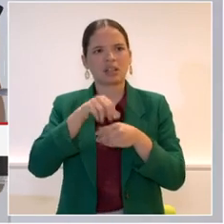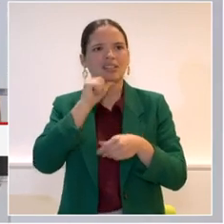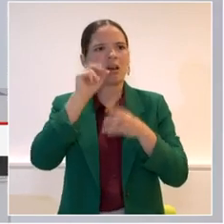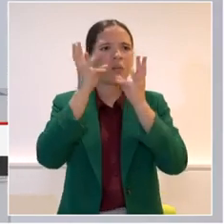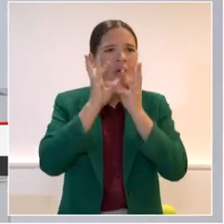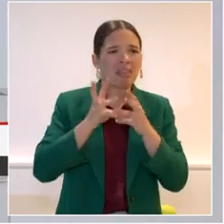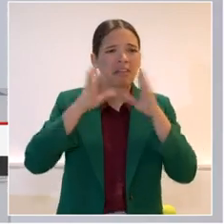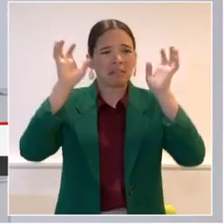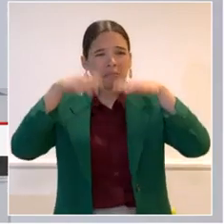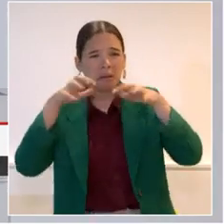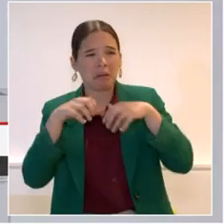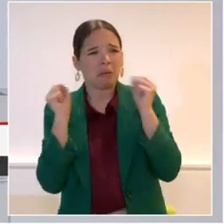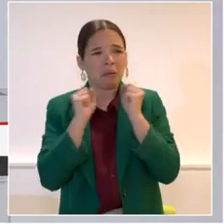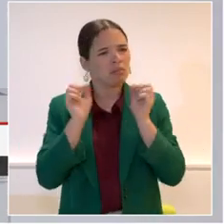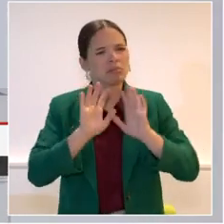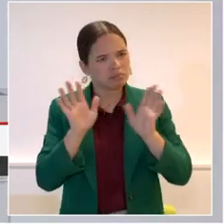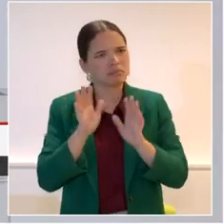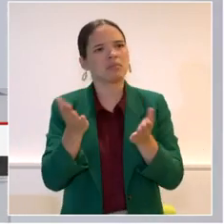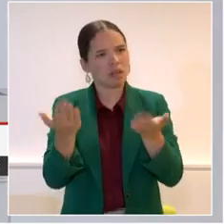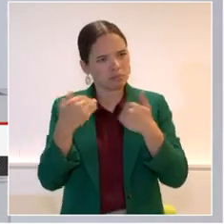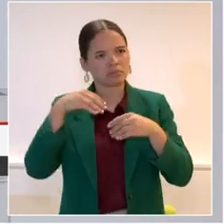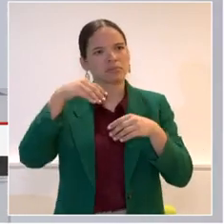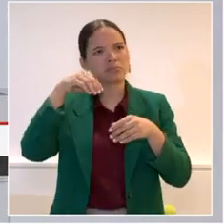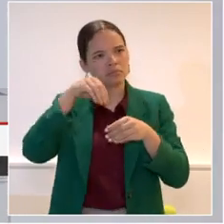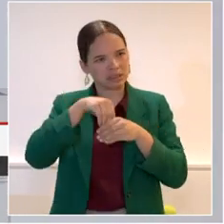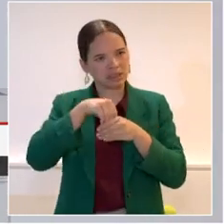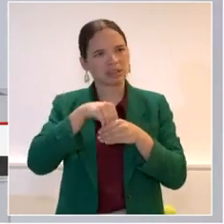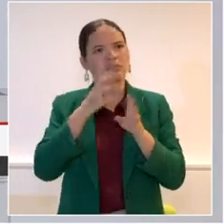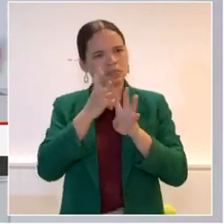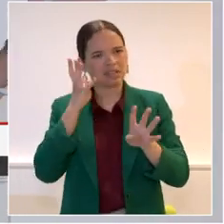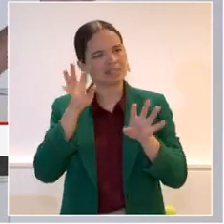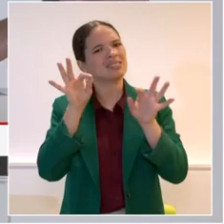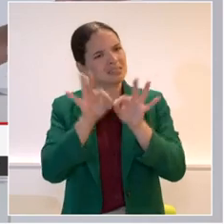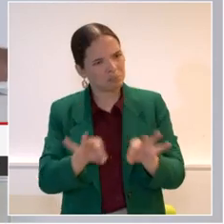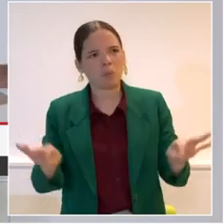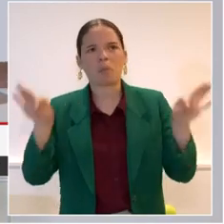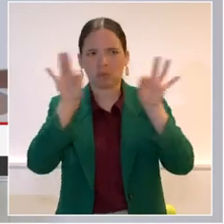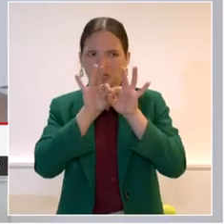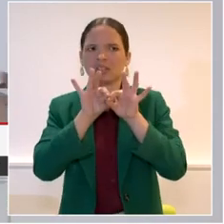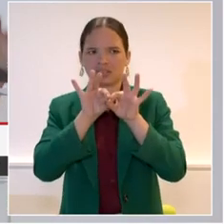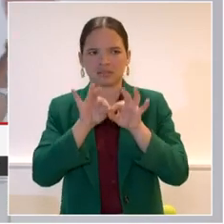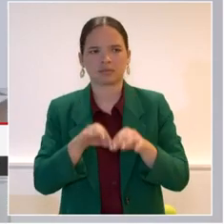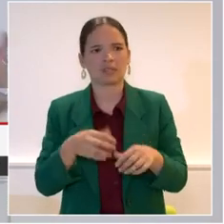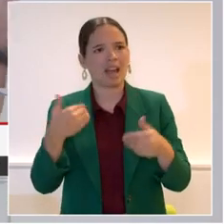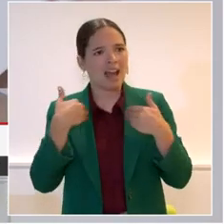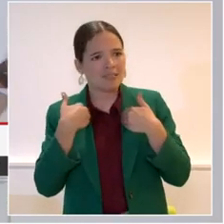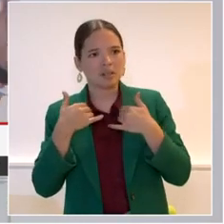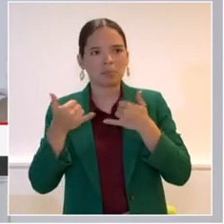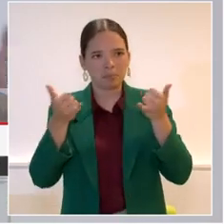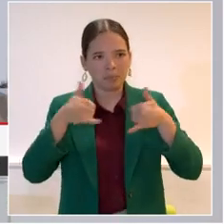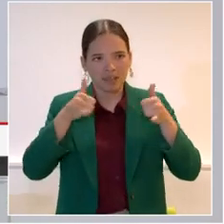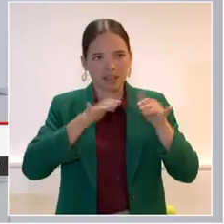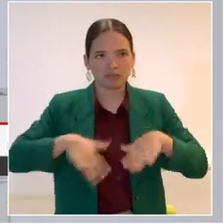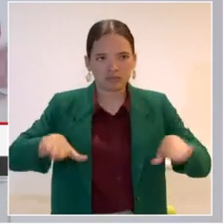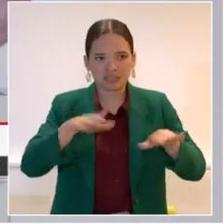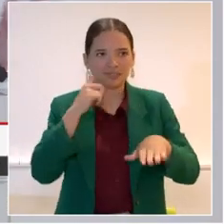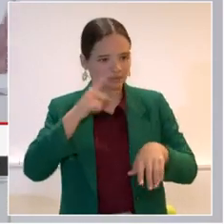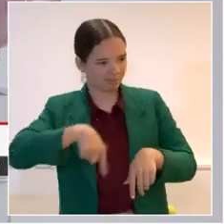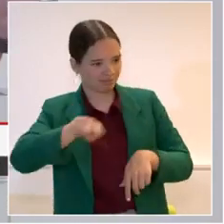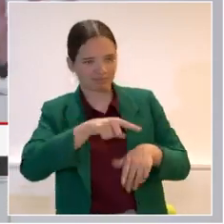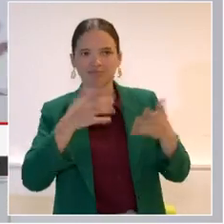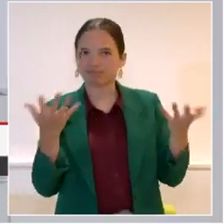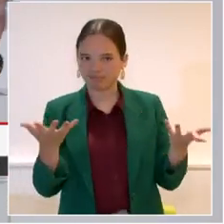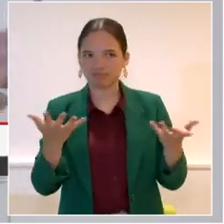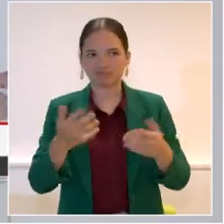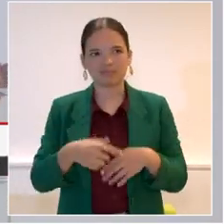the street. So there's inside queuing is a really important feature. We've got a play area where children can occupy themselves with